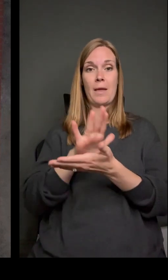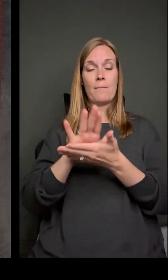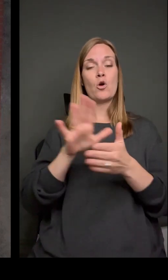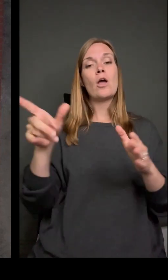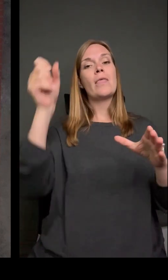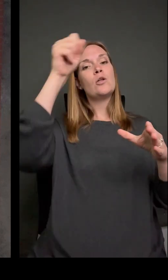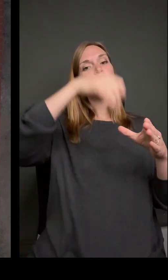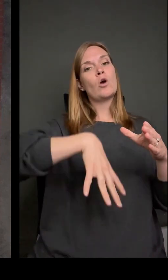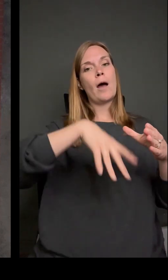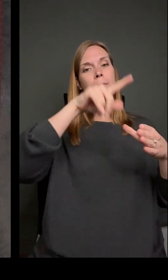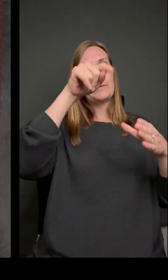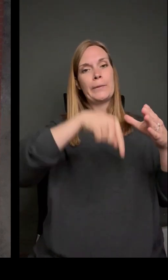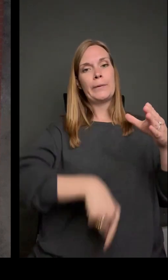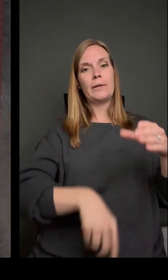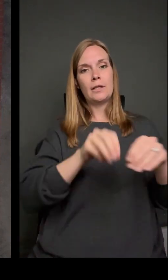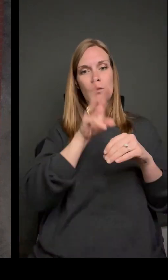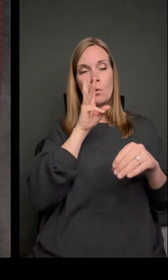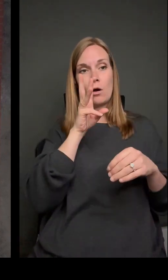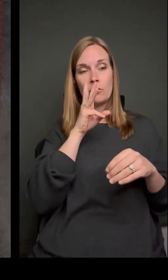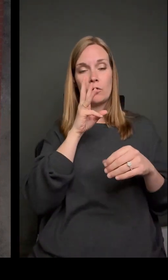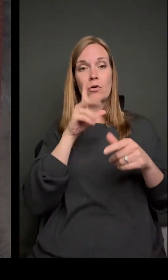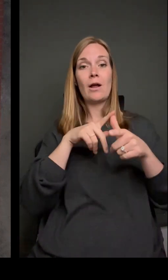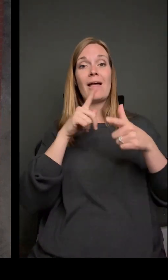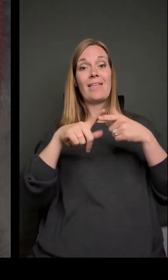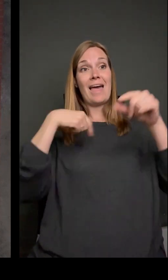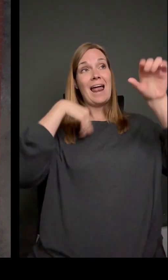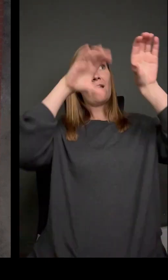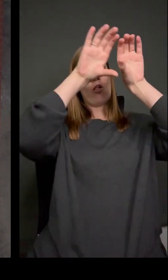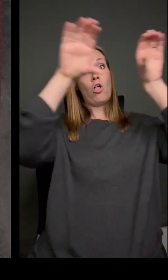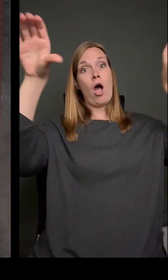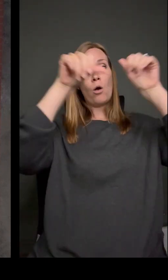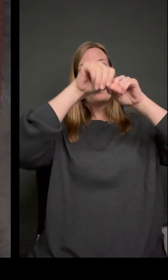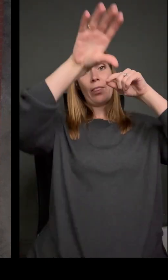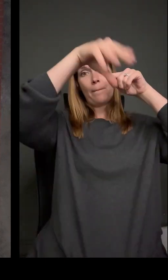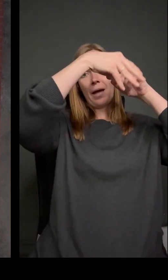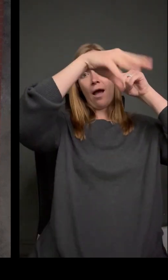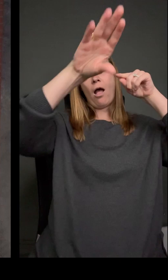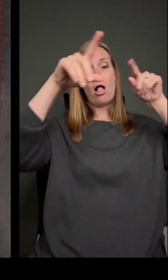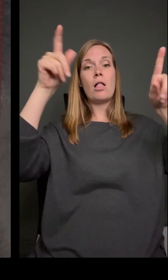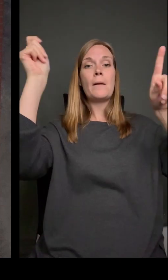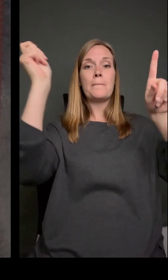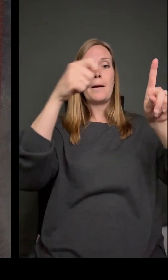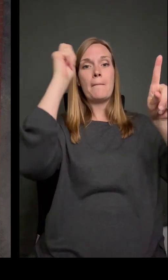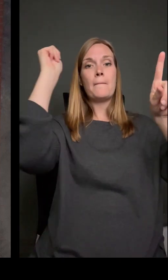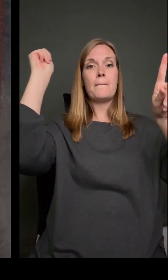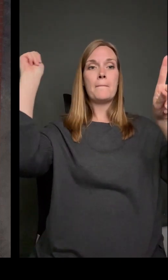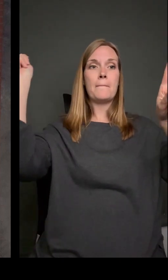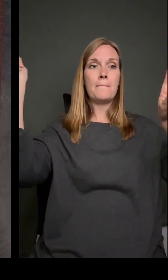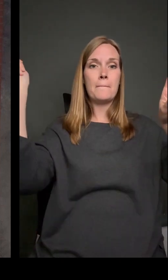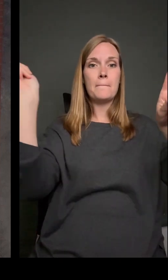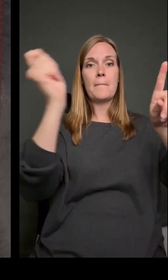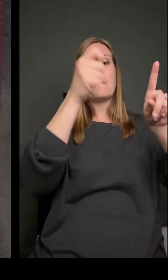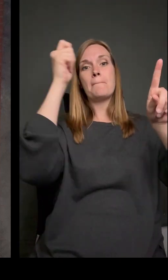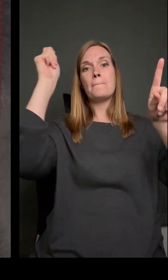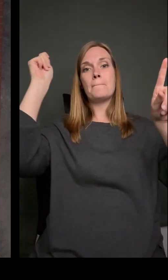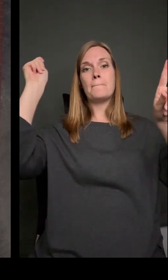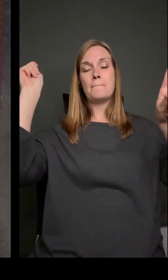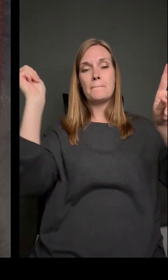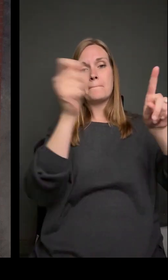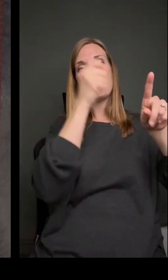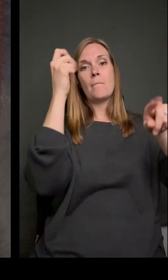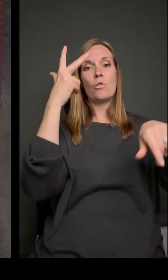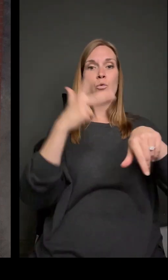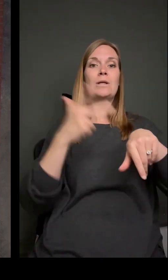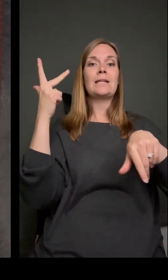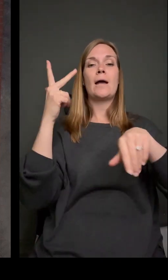into the well. Hanging over the well was a bell and a log. He took the log and he struck the bell once, twice, 3 times